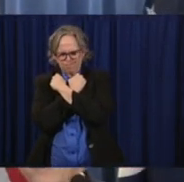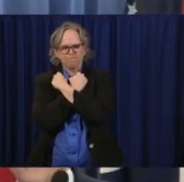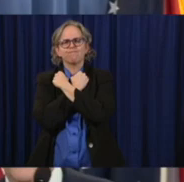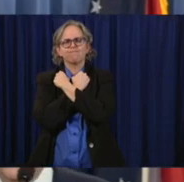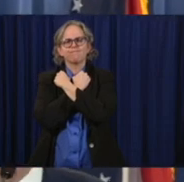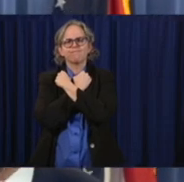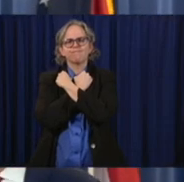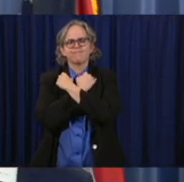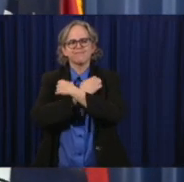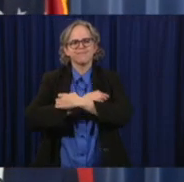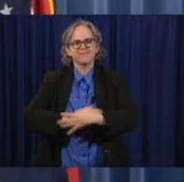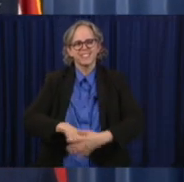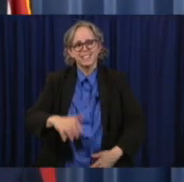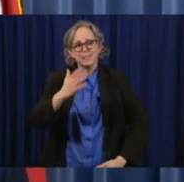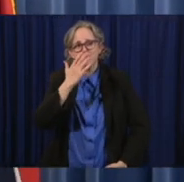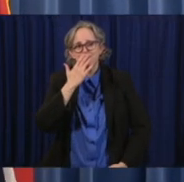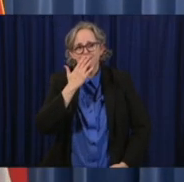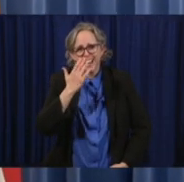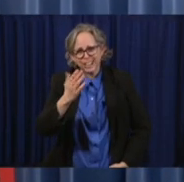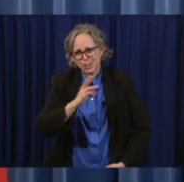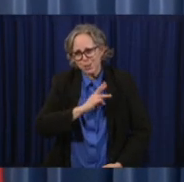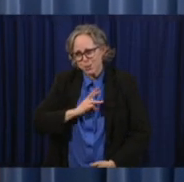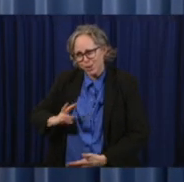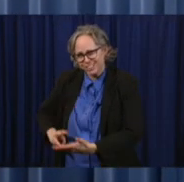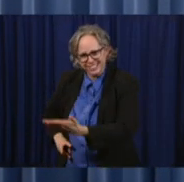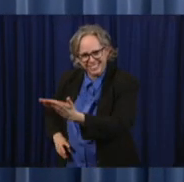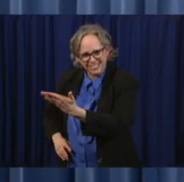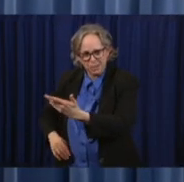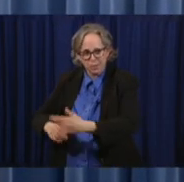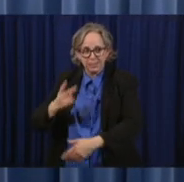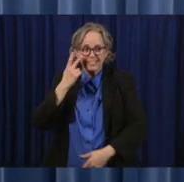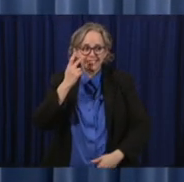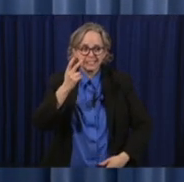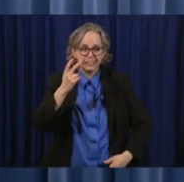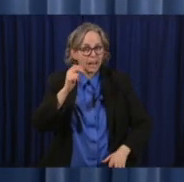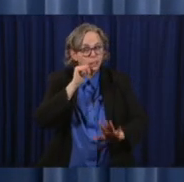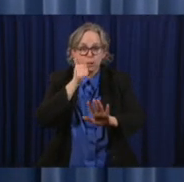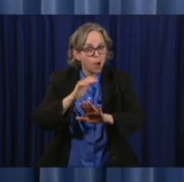Thanks to Worthington. We will see you not tomorrow, but we